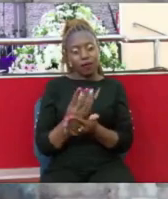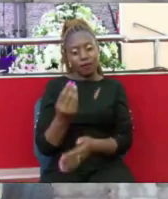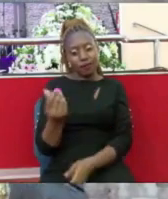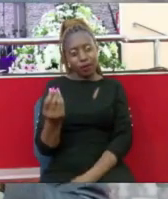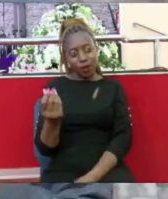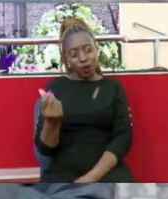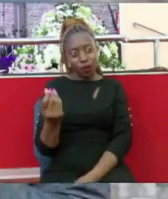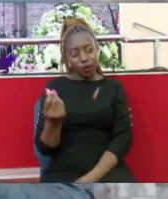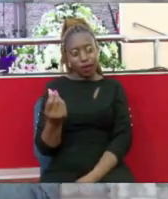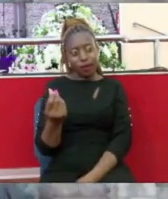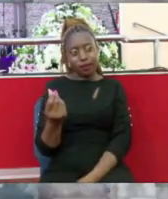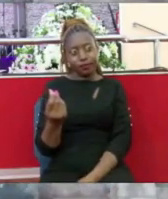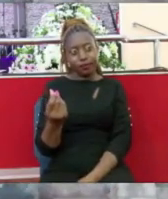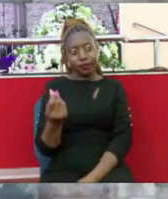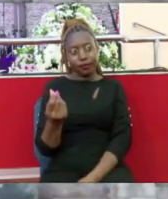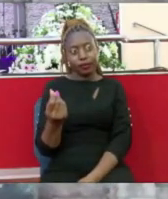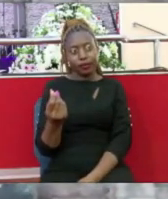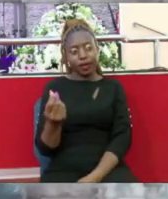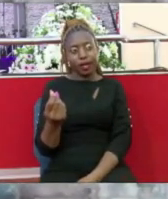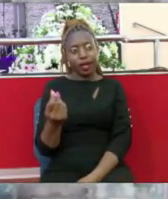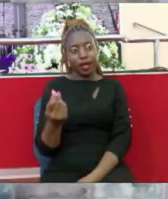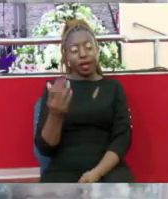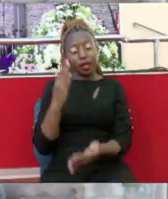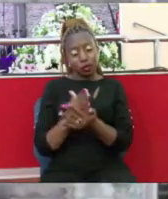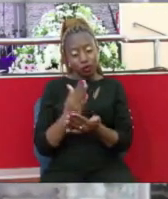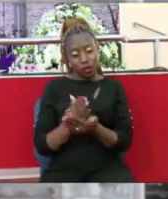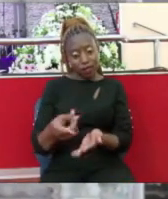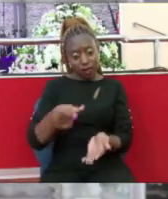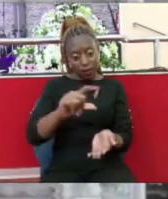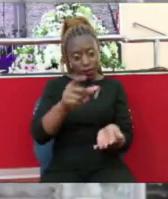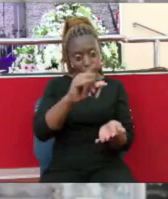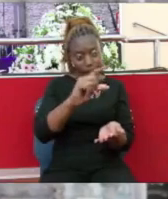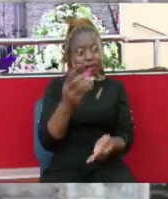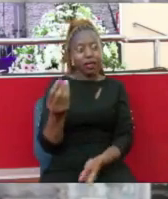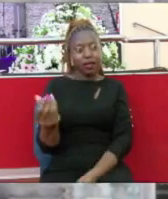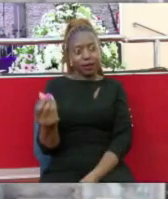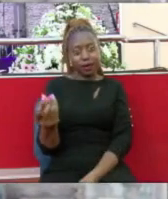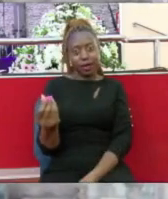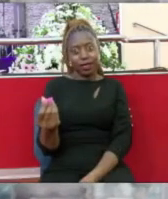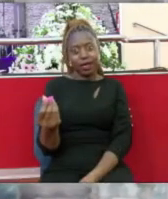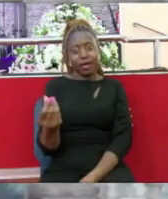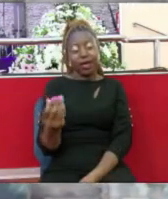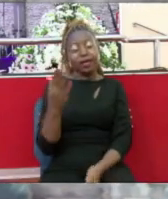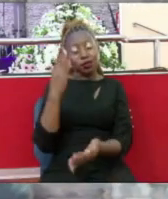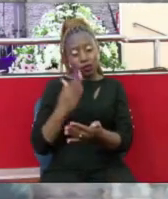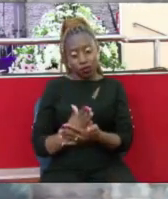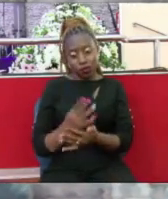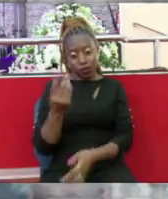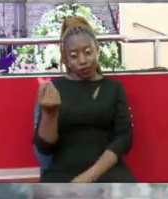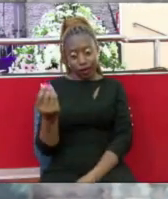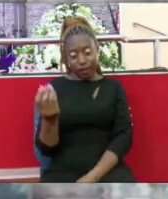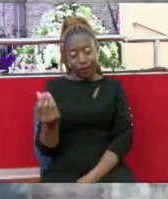apatie pesa kadhaa. And actually they multiplied. Na kwa hakika wakajumulisha. And he went and bought and it was genuine money. Na wakaenda ilikuwa ni